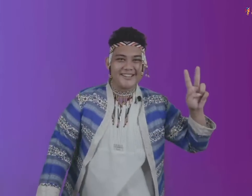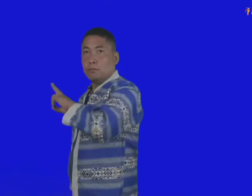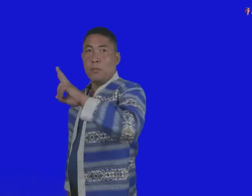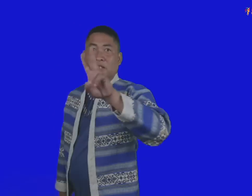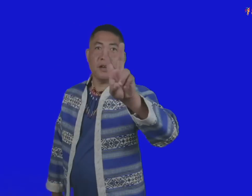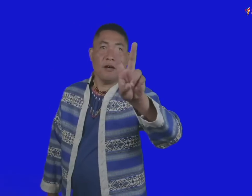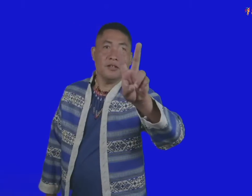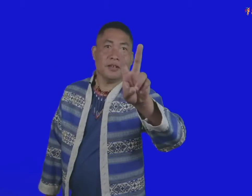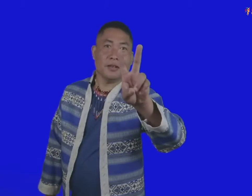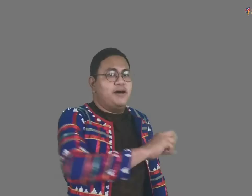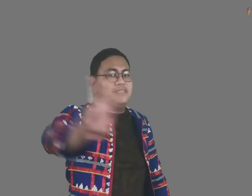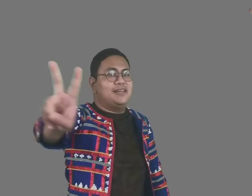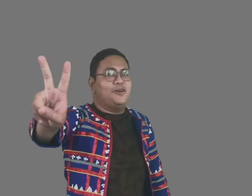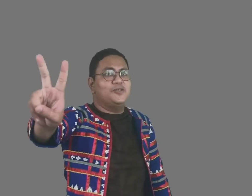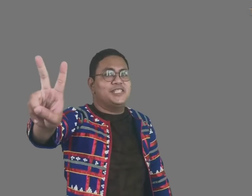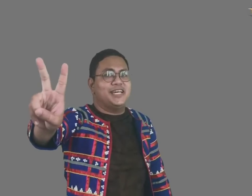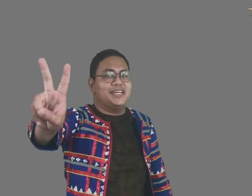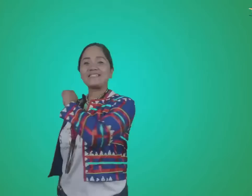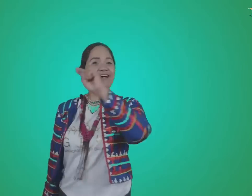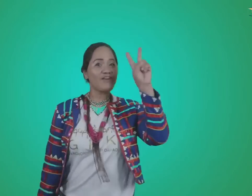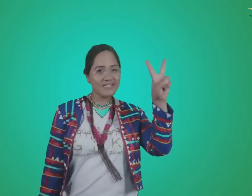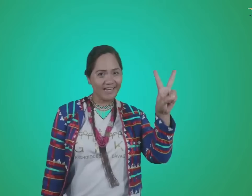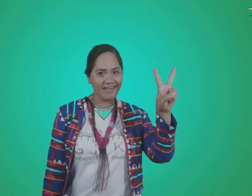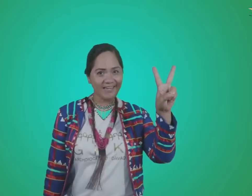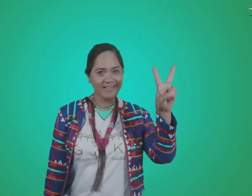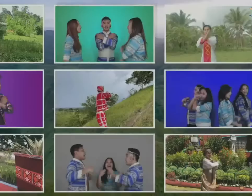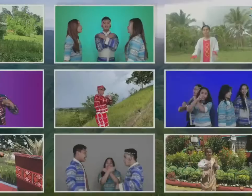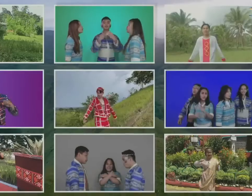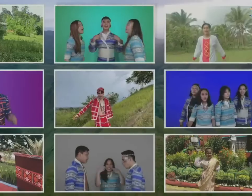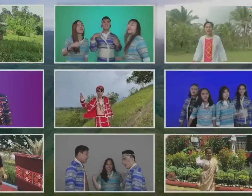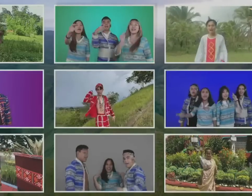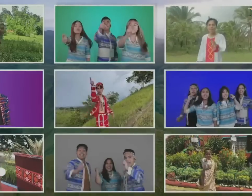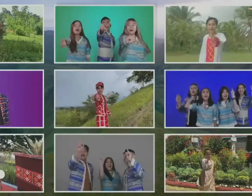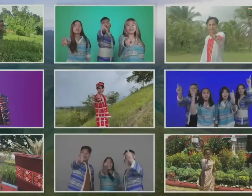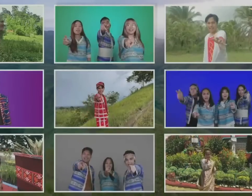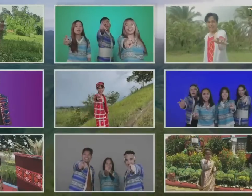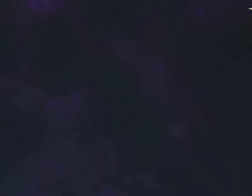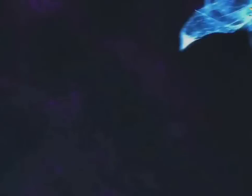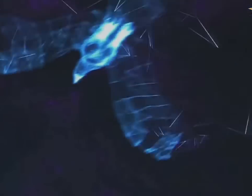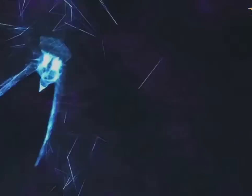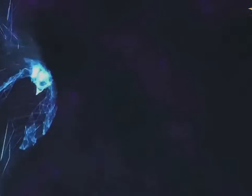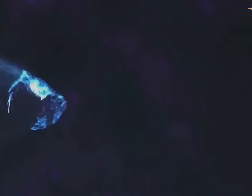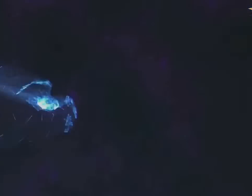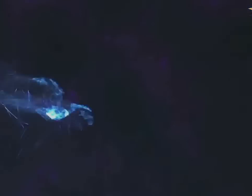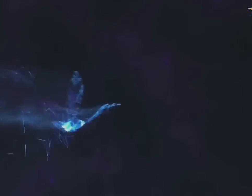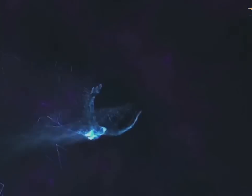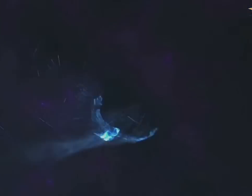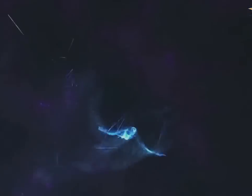11! Basta 11! Basta 11! Basta 11! Kaluna sa Abante!